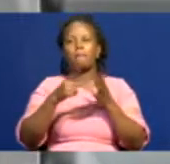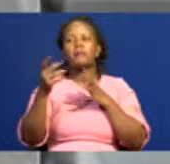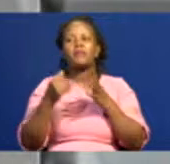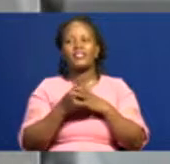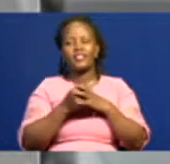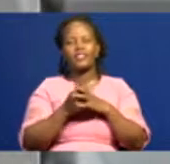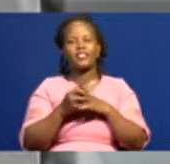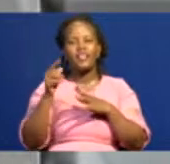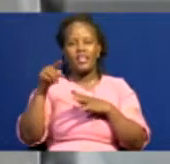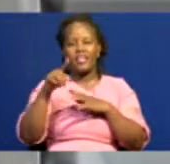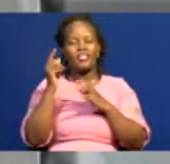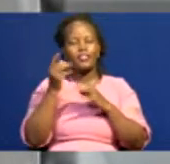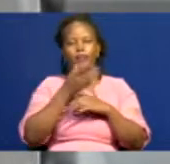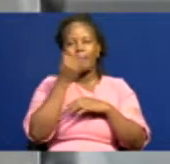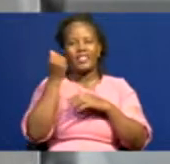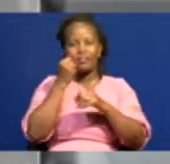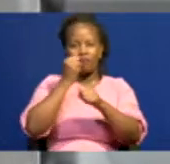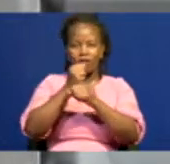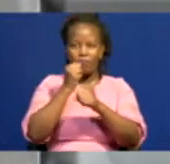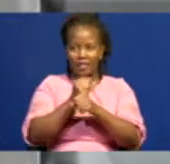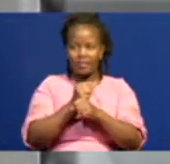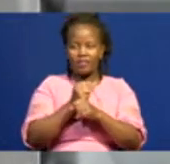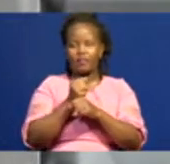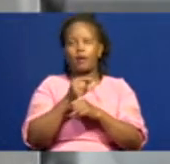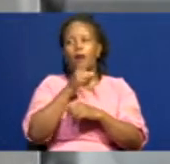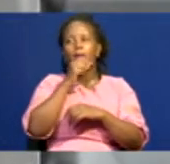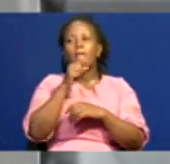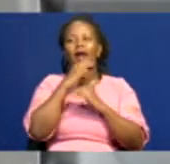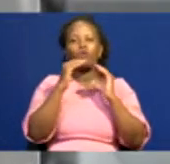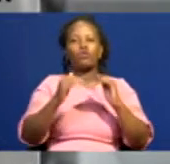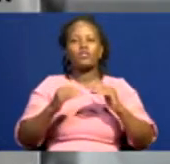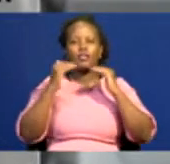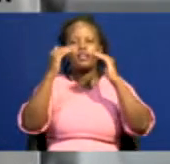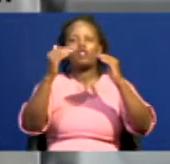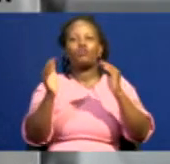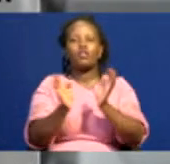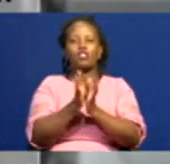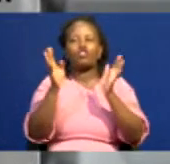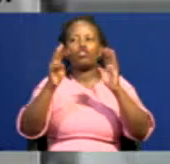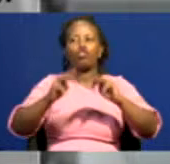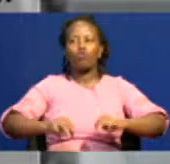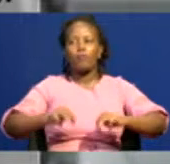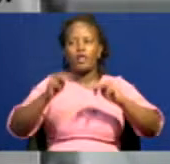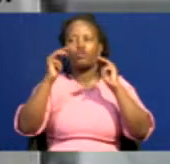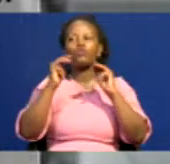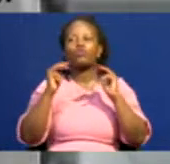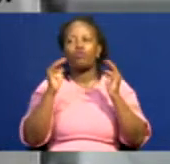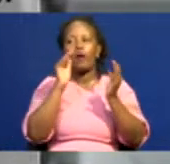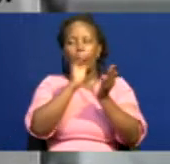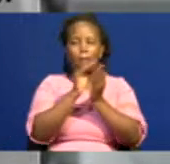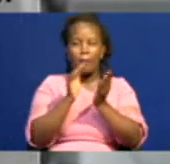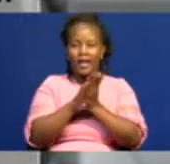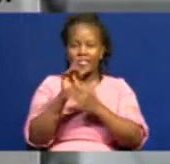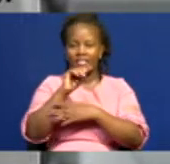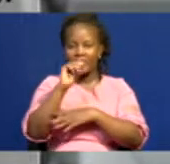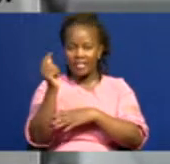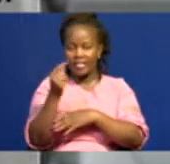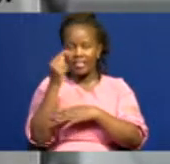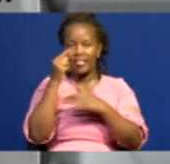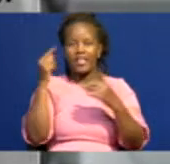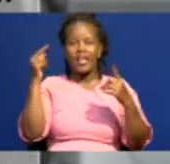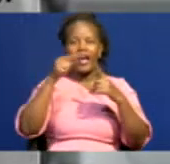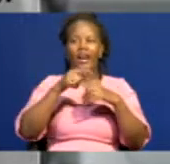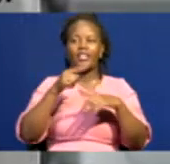his sterling performance, Nyakiamo was promoted to general manager overseeing Barclays Bank in Kenya until his retirement in